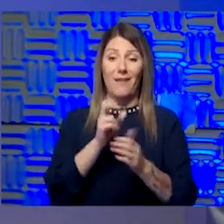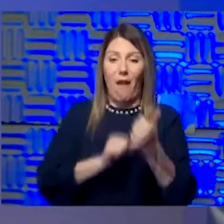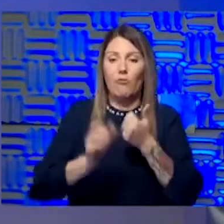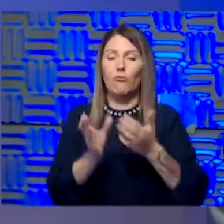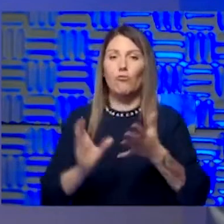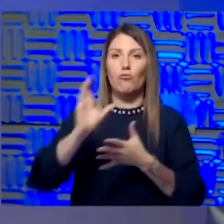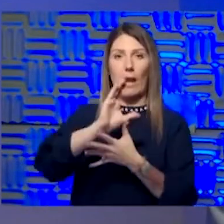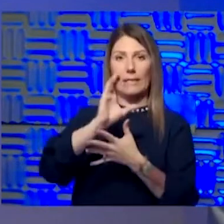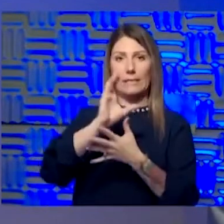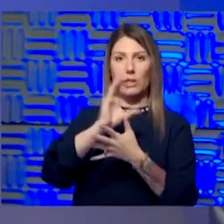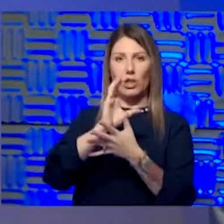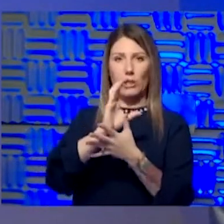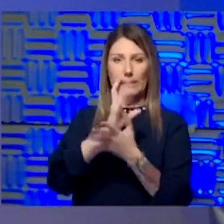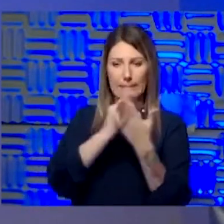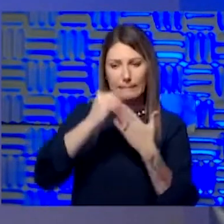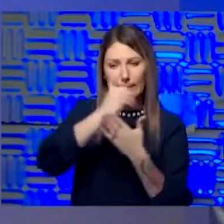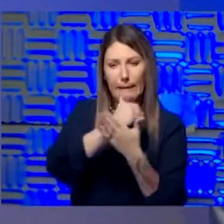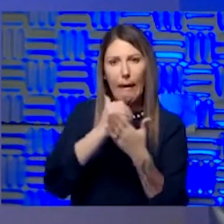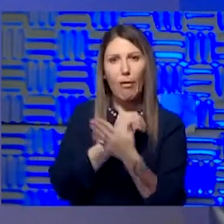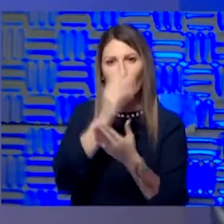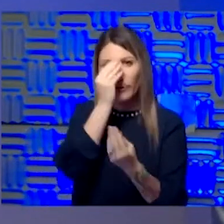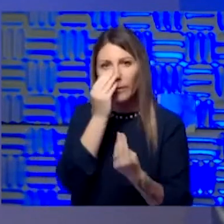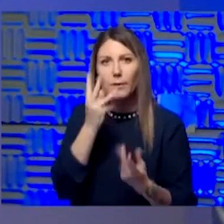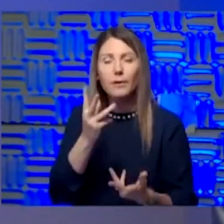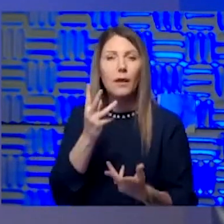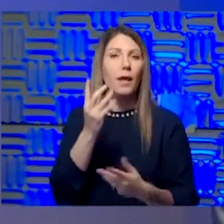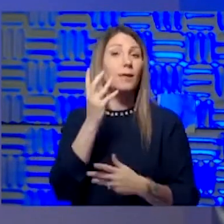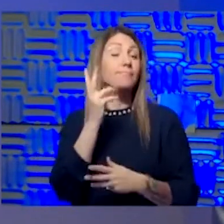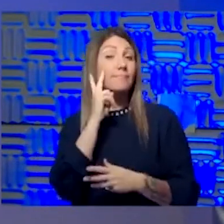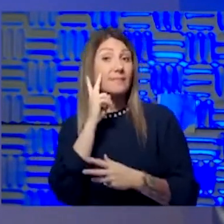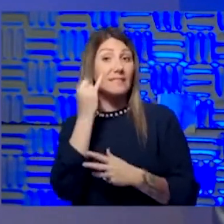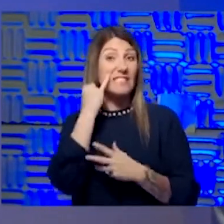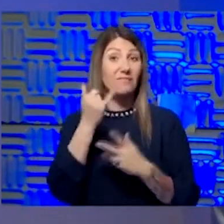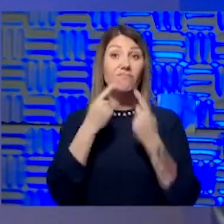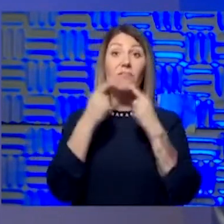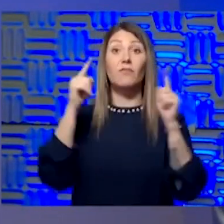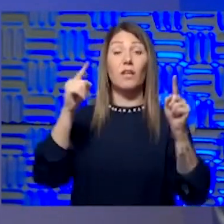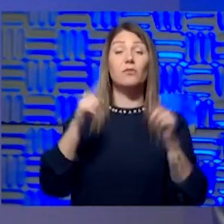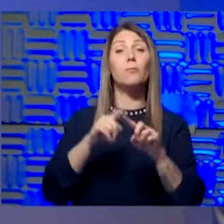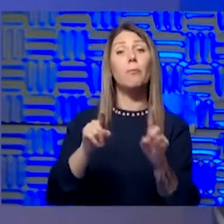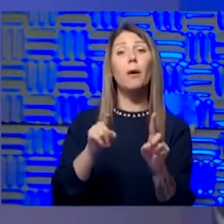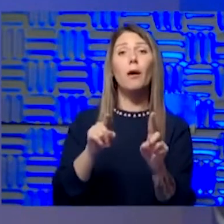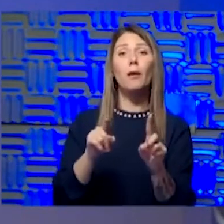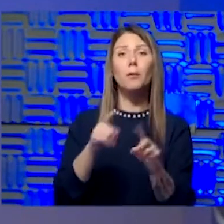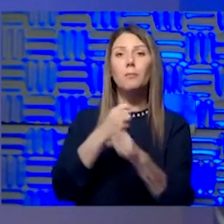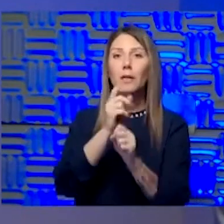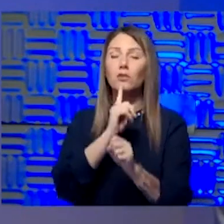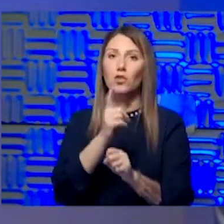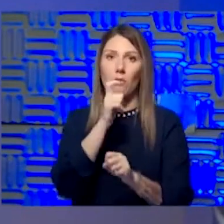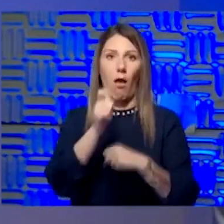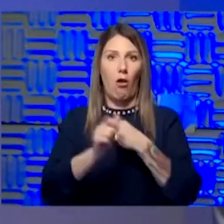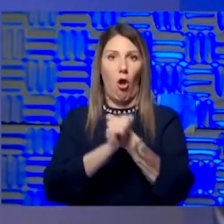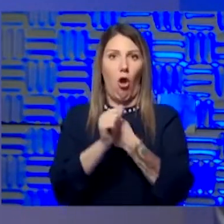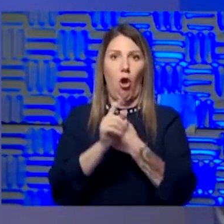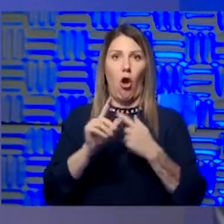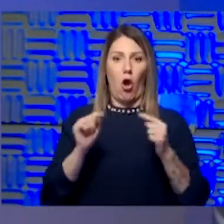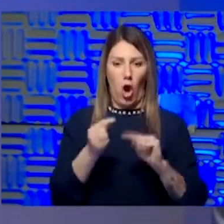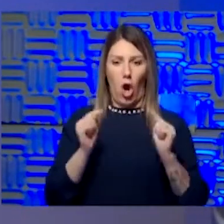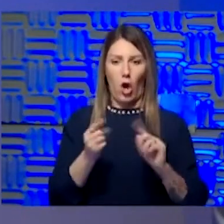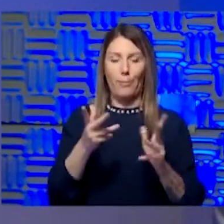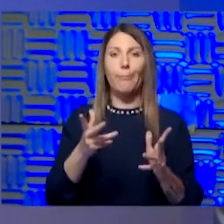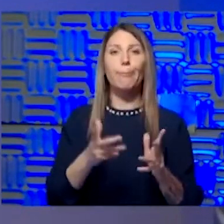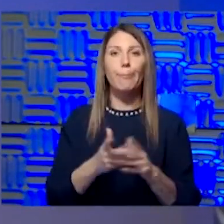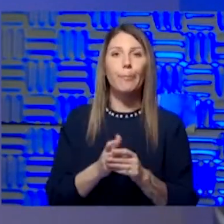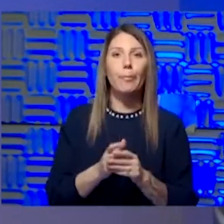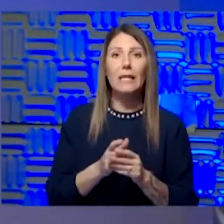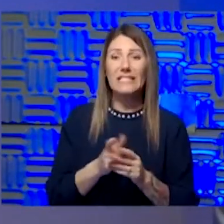really get the data to see if they are efficacious, but mostly to make sure that they're not harmful, because we know that some of these